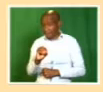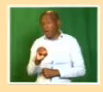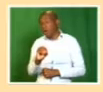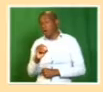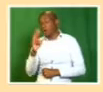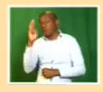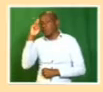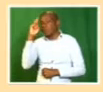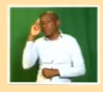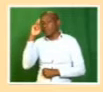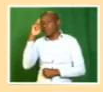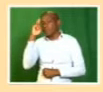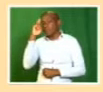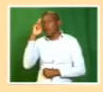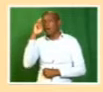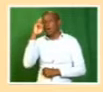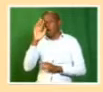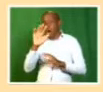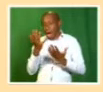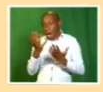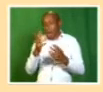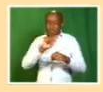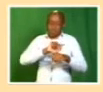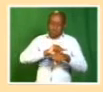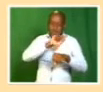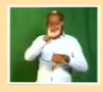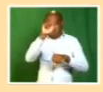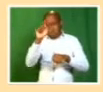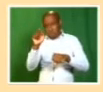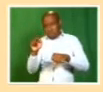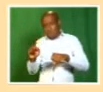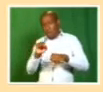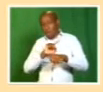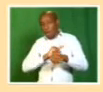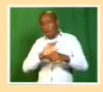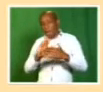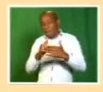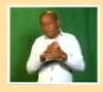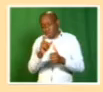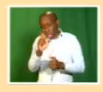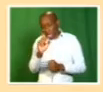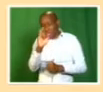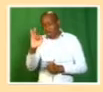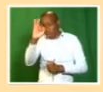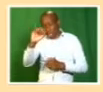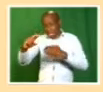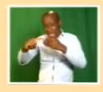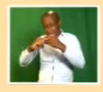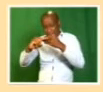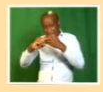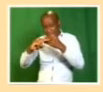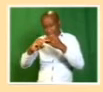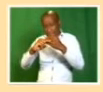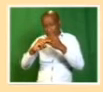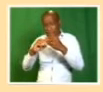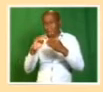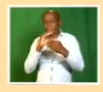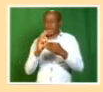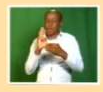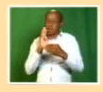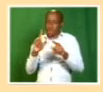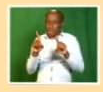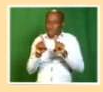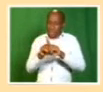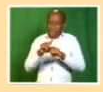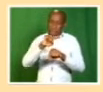realize that the curve is concave down because the coefficient of x squared is negative. Hence, the graph will